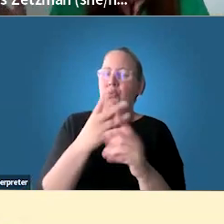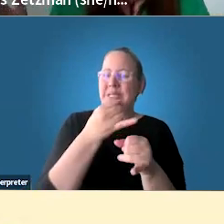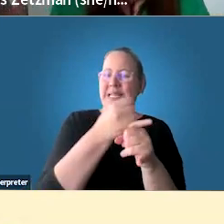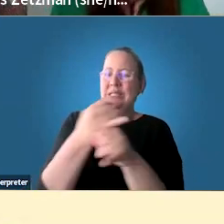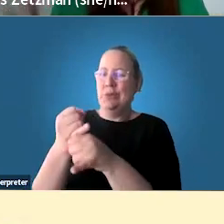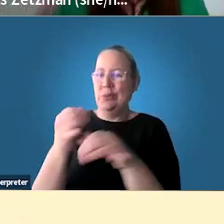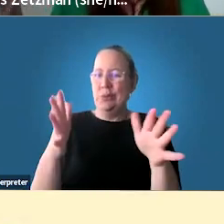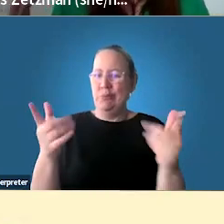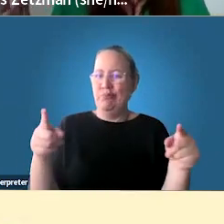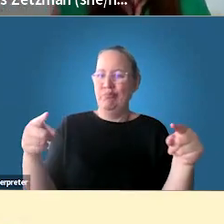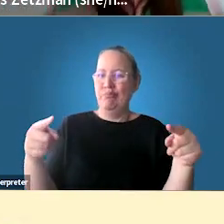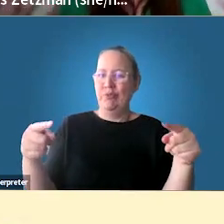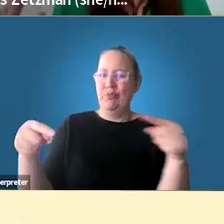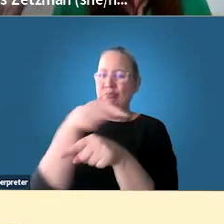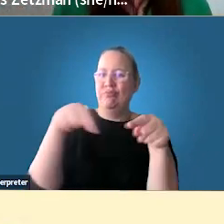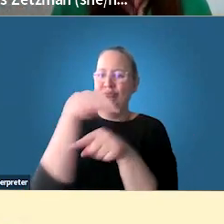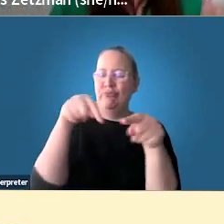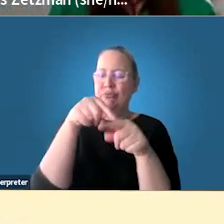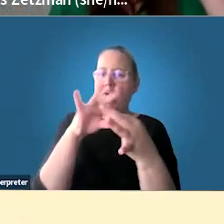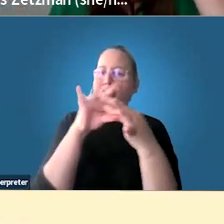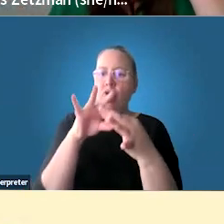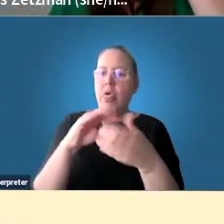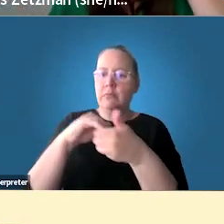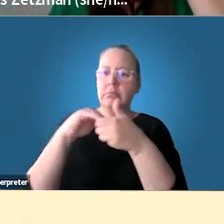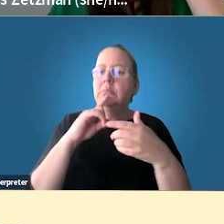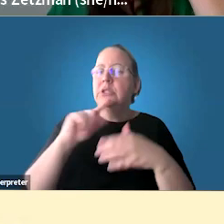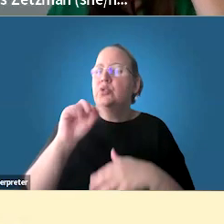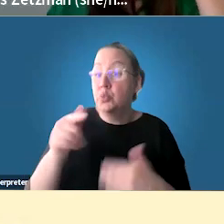help us kind of collaborate and to create this tool.